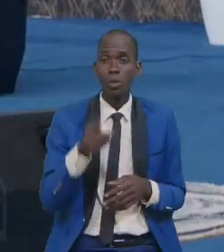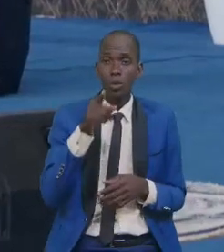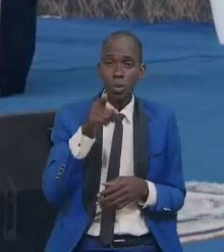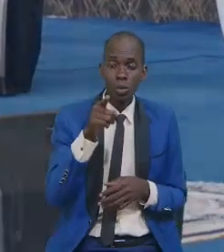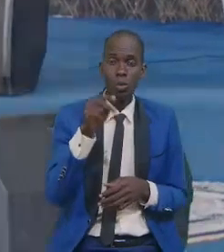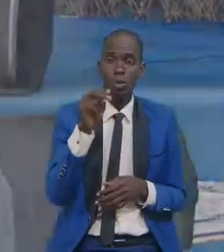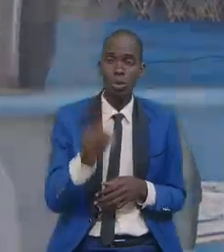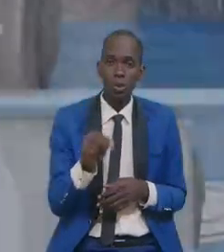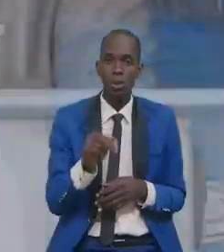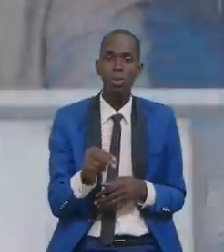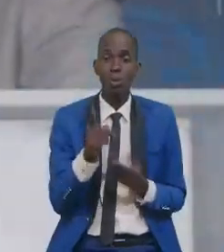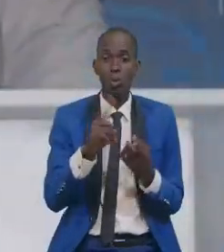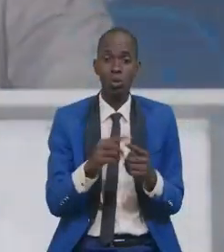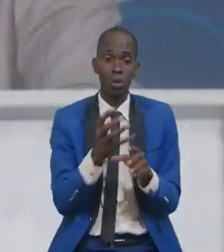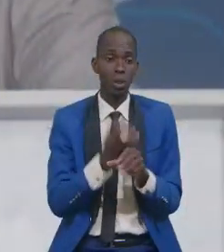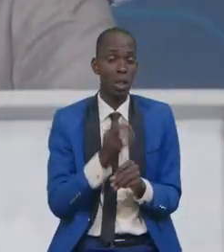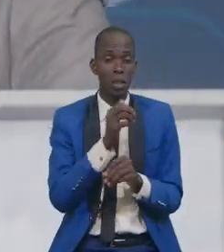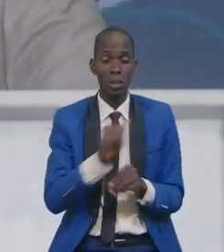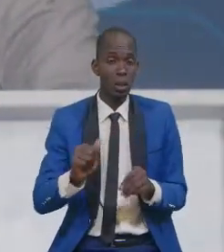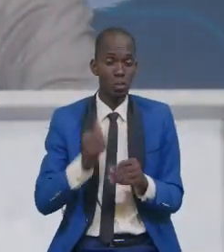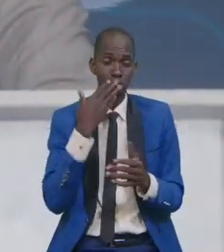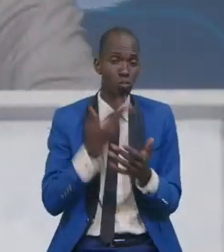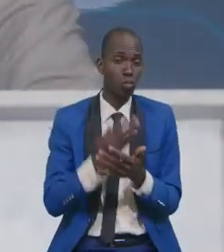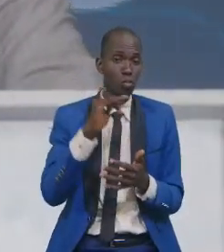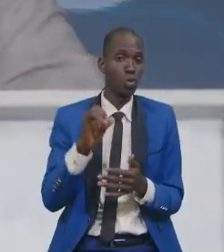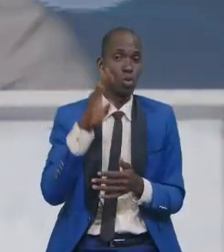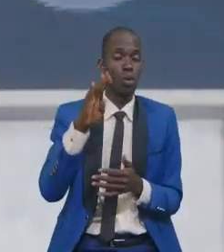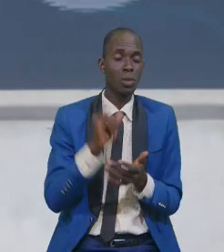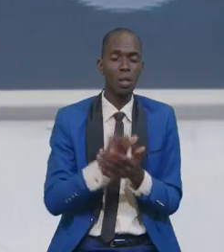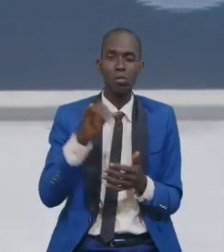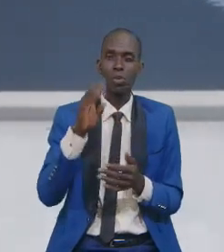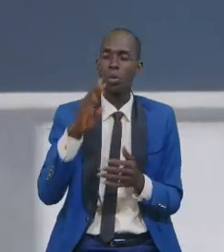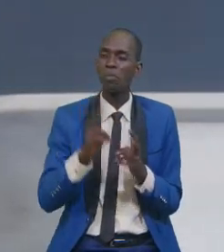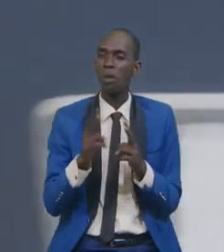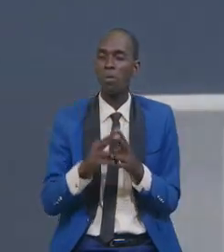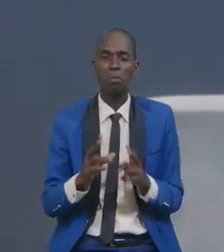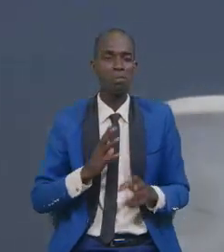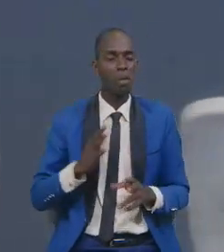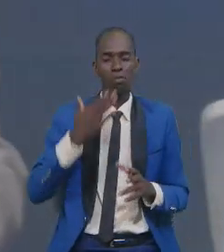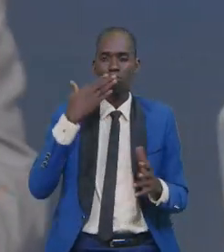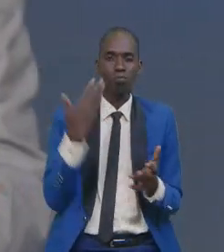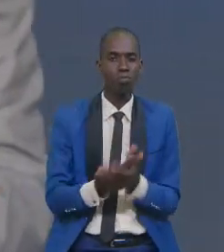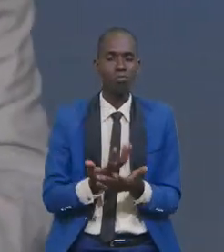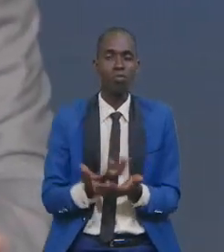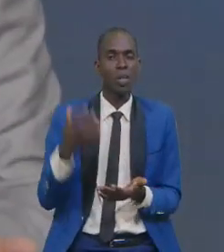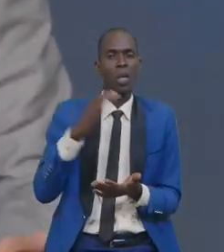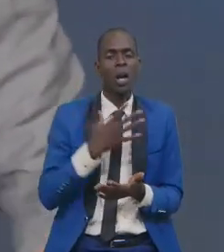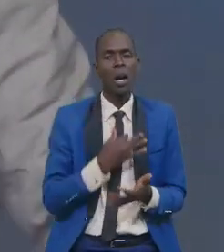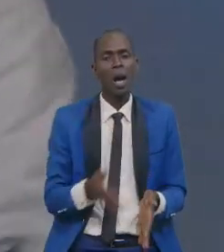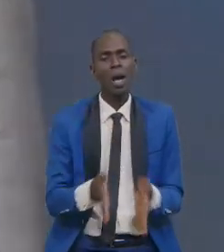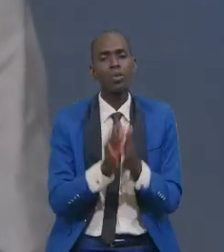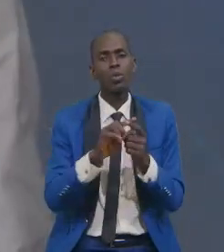particular employment, and it's the highest of the high. And then they say, present your documents, and you